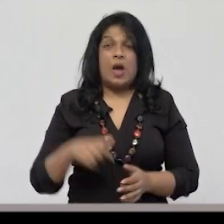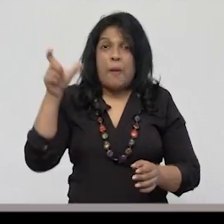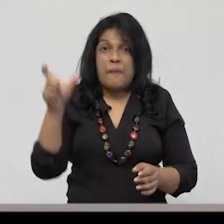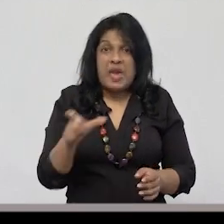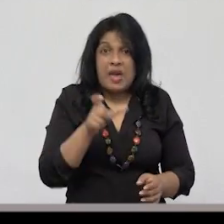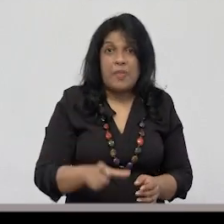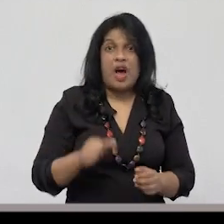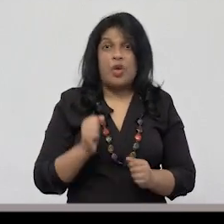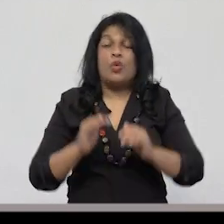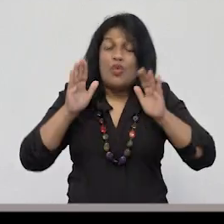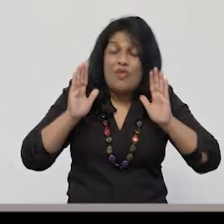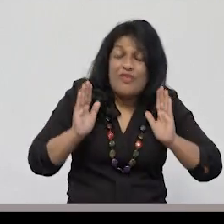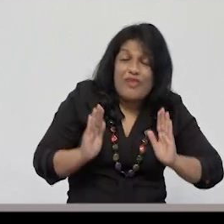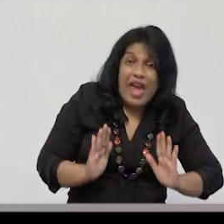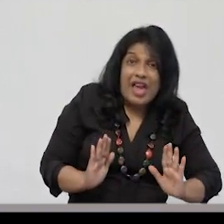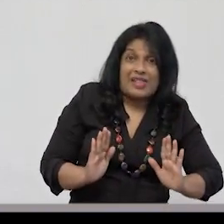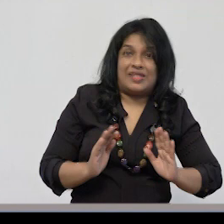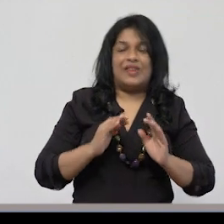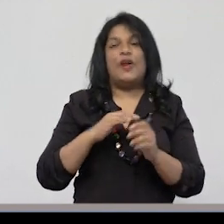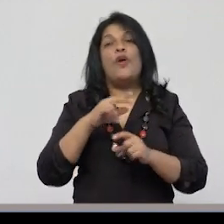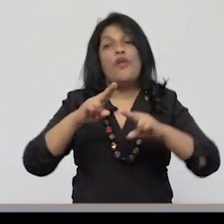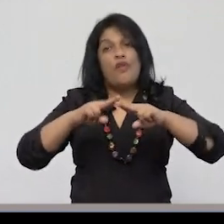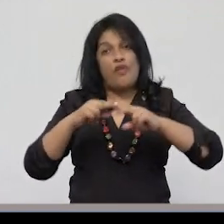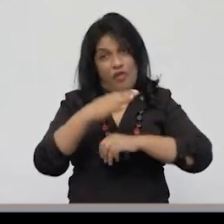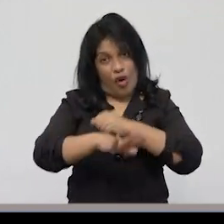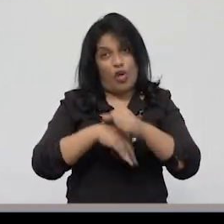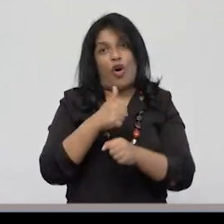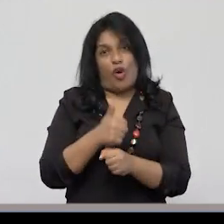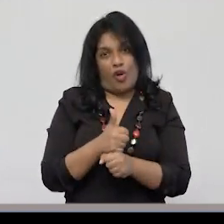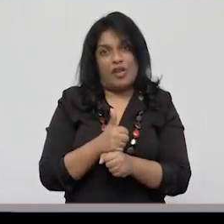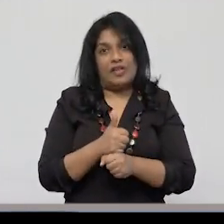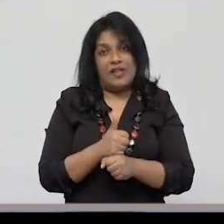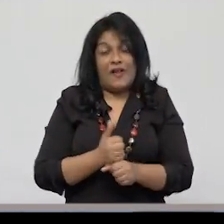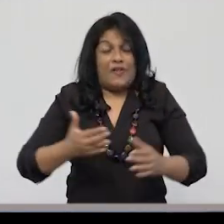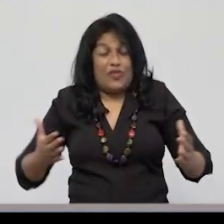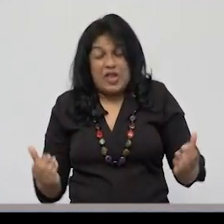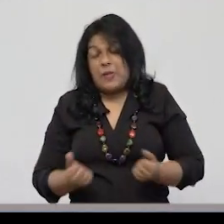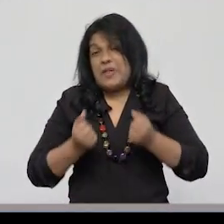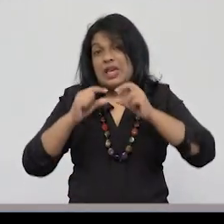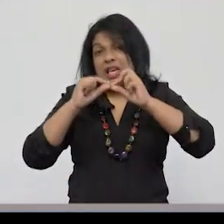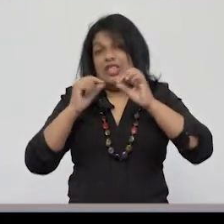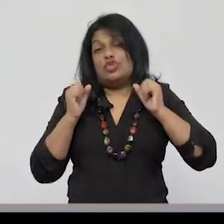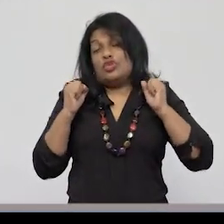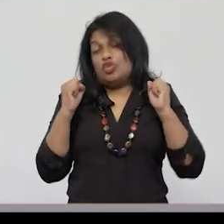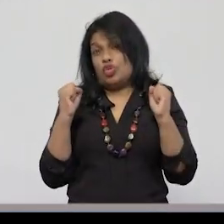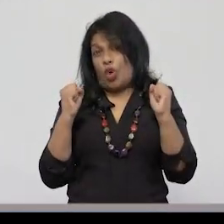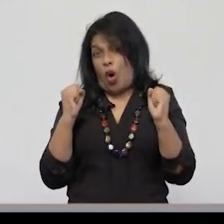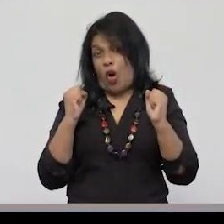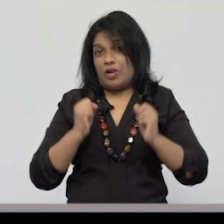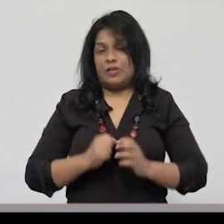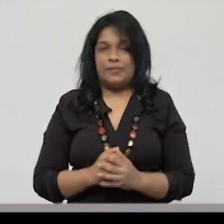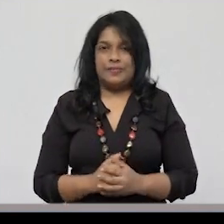on God. That's your quiet time. I need to stop here for a moment and tell you this.